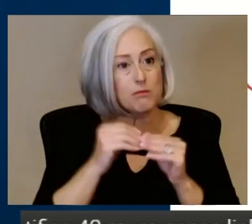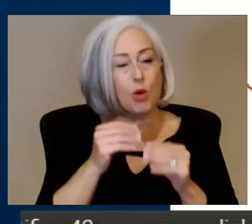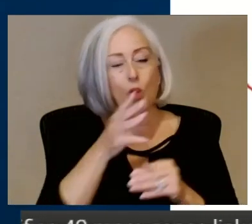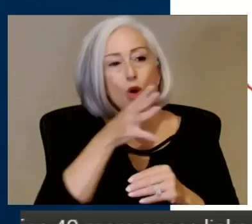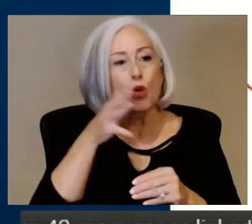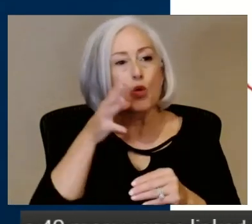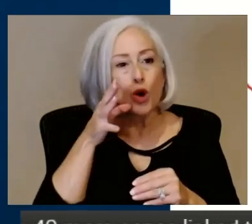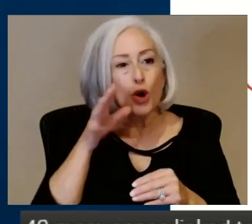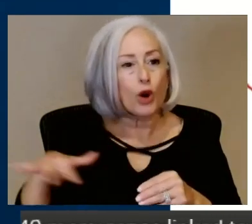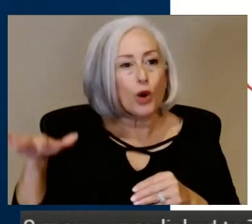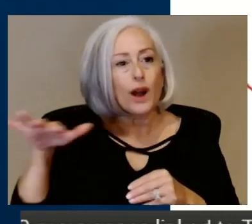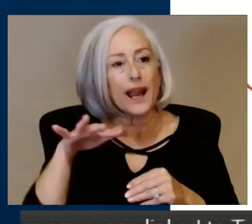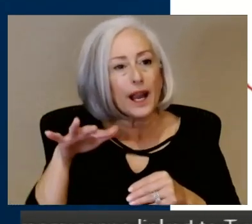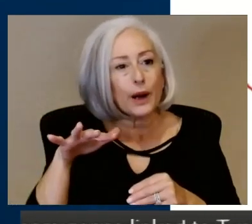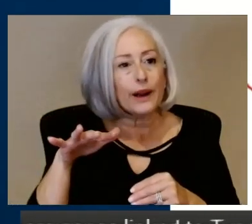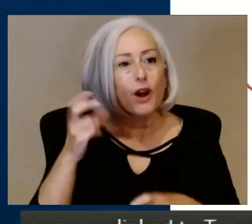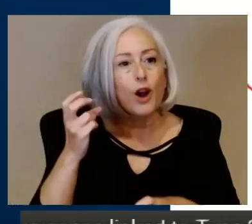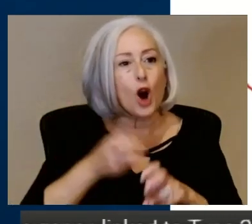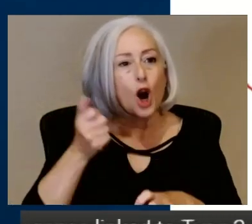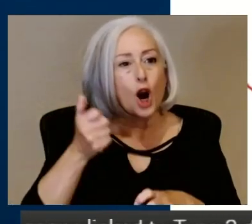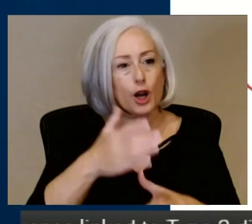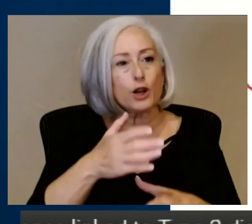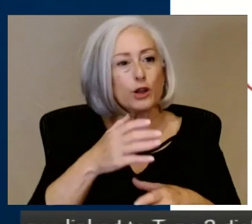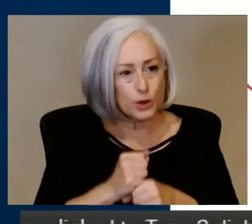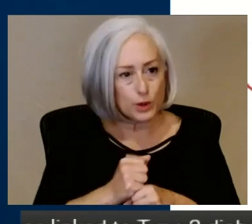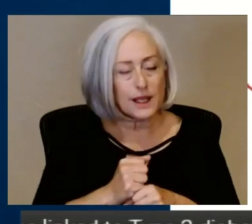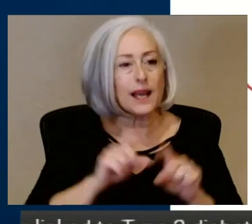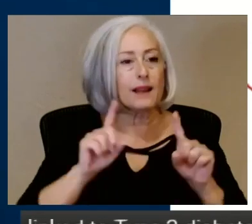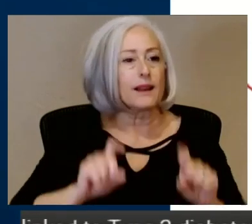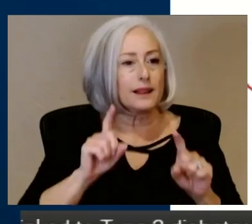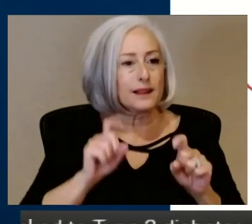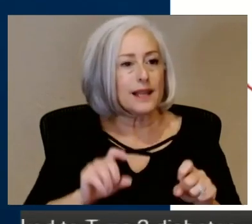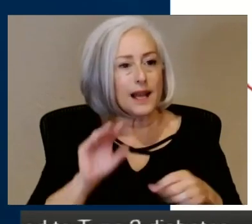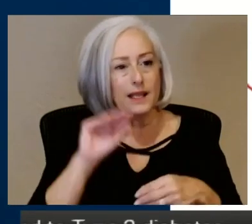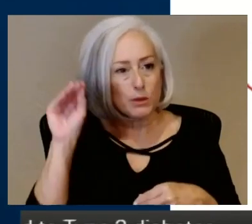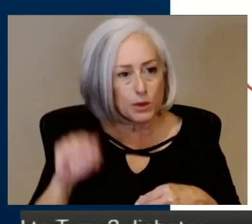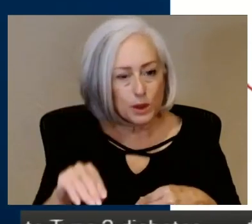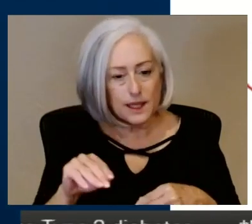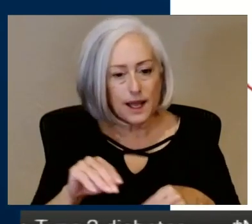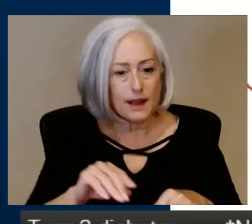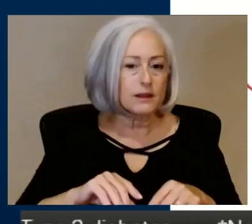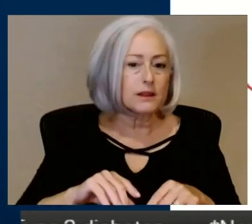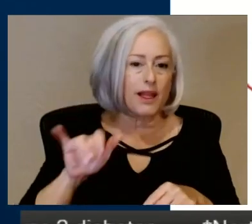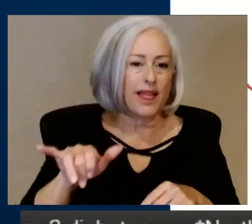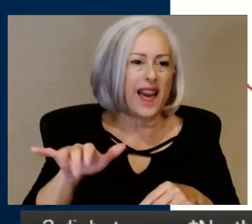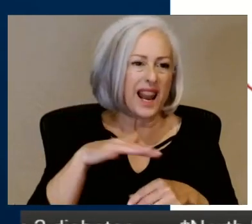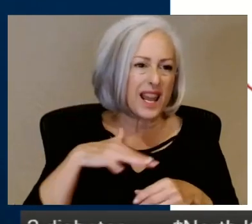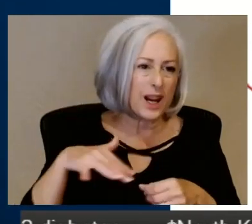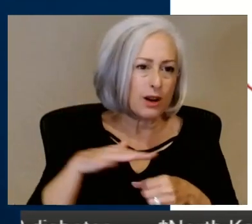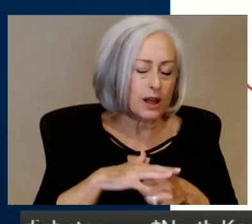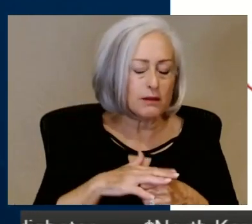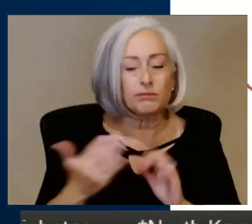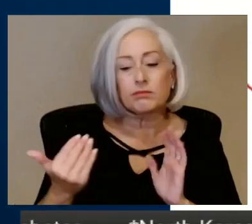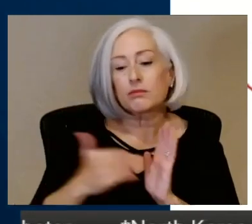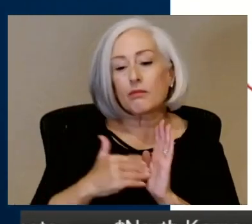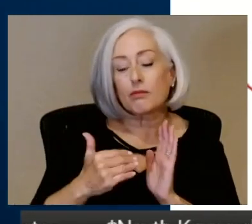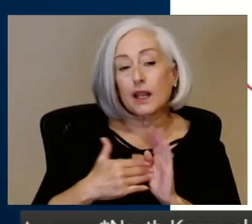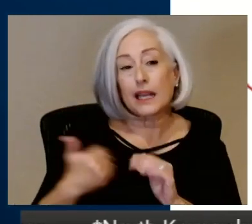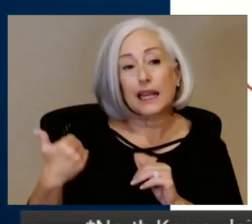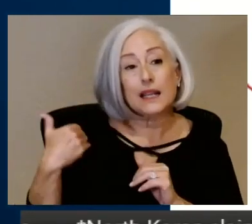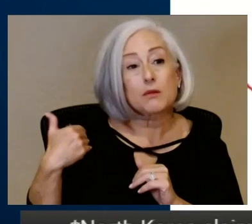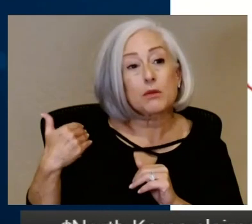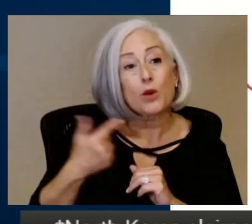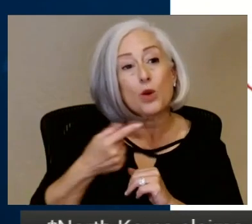it's harder to ascertain case rate and test positivity in those areas. And again, like I was saying earlier in the broadcast,